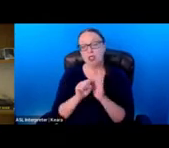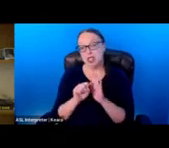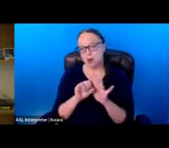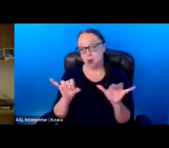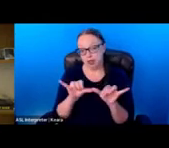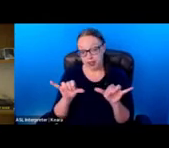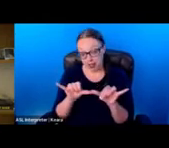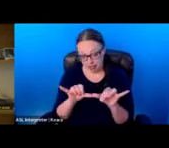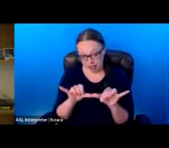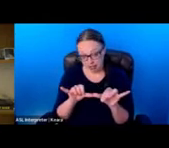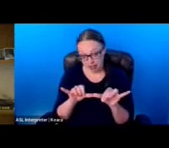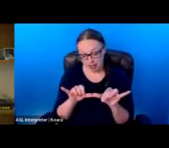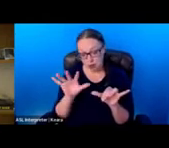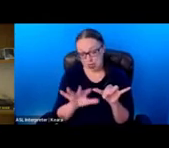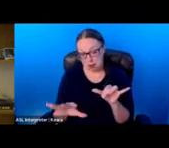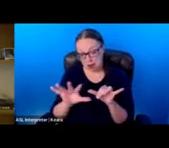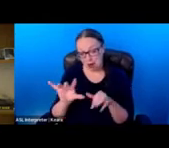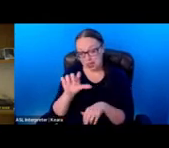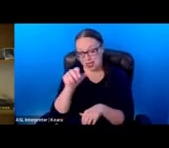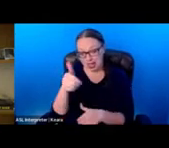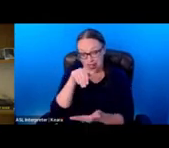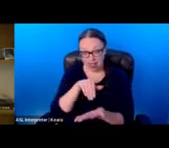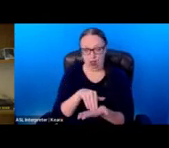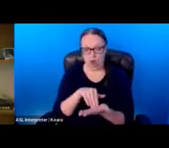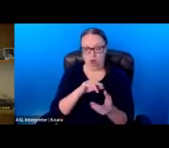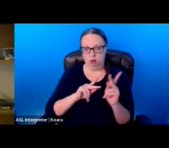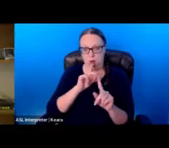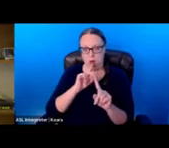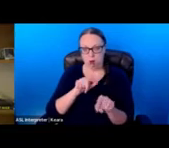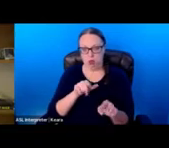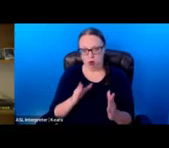was at about 10,000 respondents.